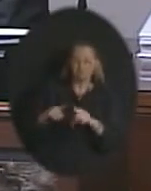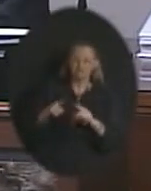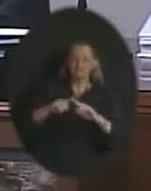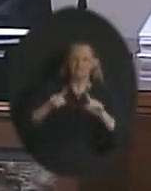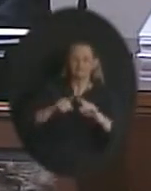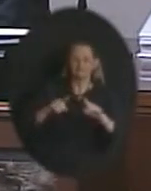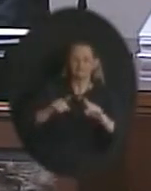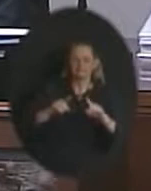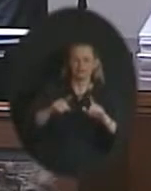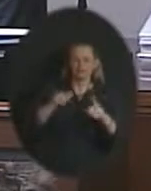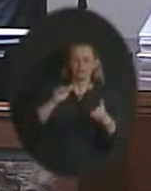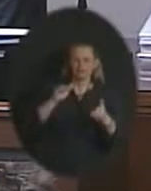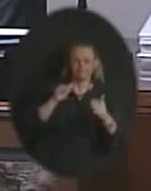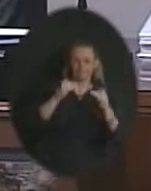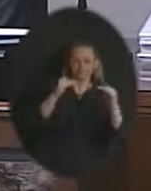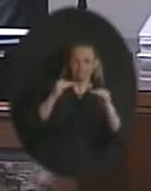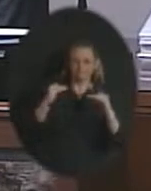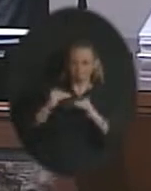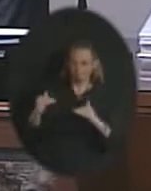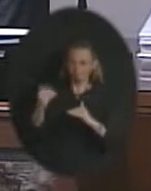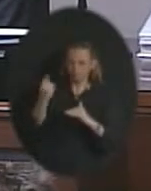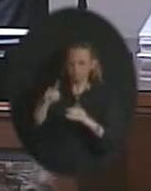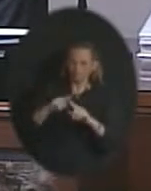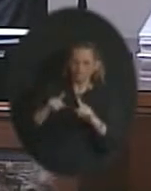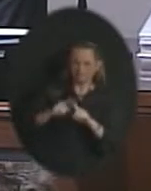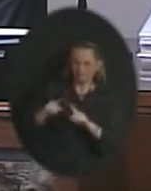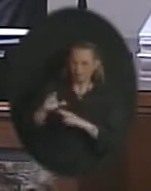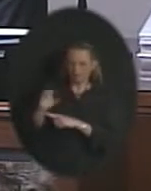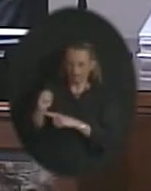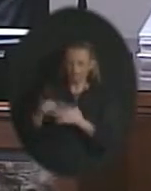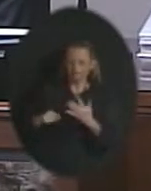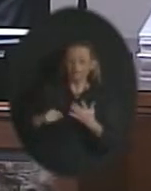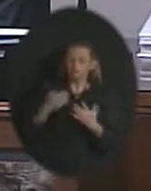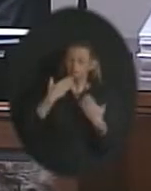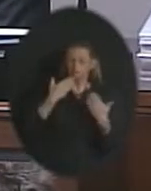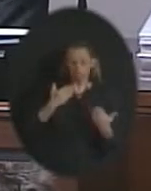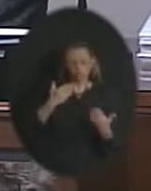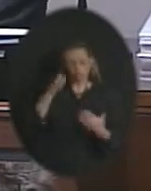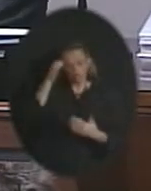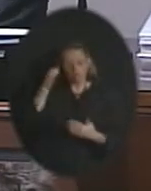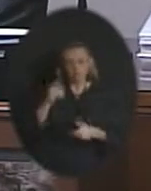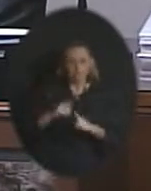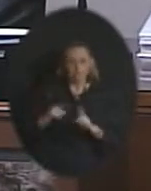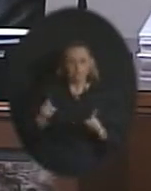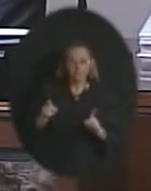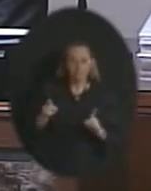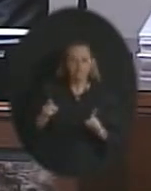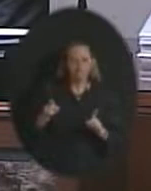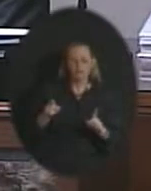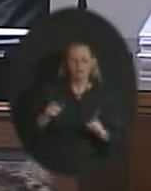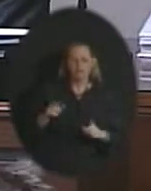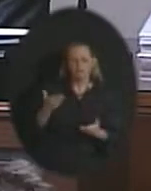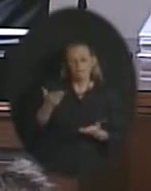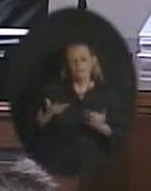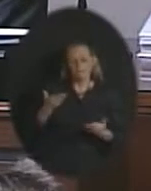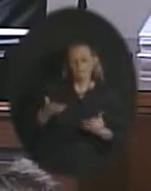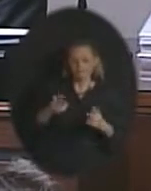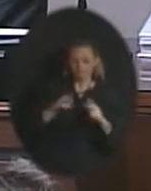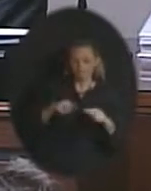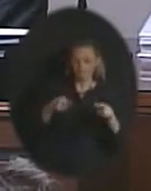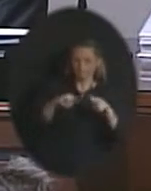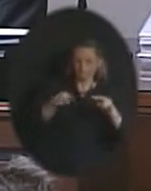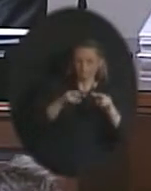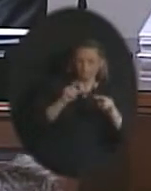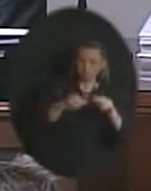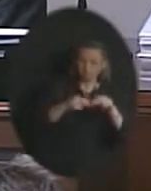different entities which they have. Very good concept, but it's, you know, we need to probably get the values up a little bit. Their actually rate per